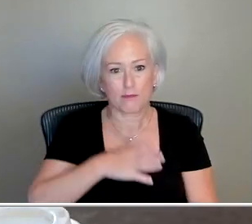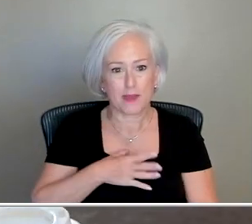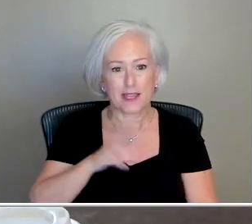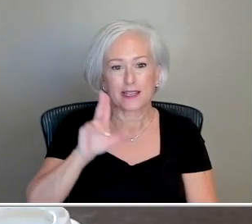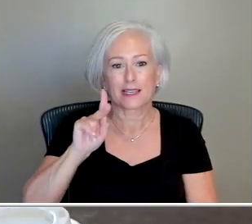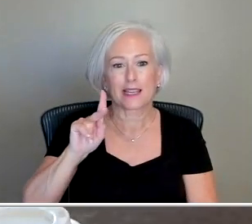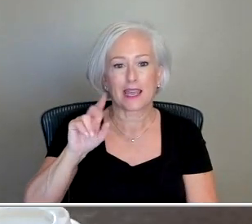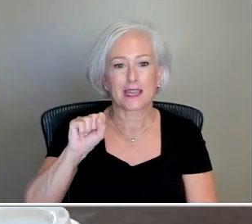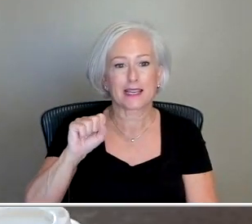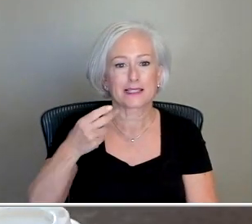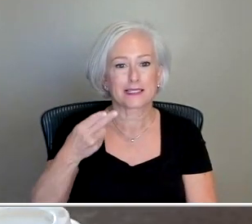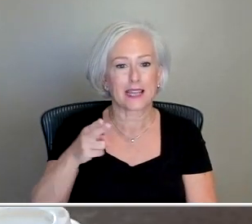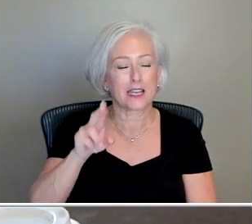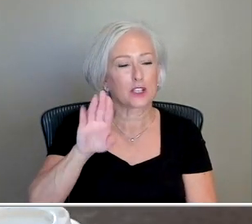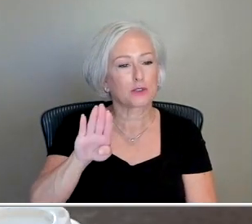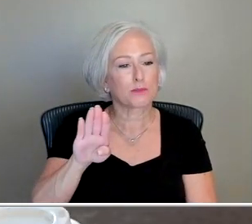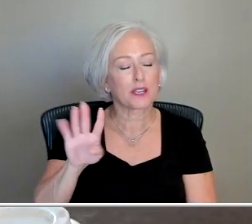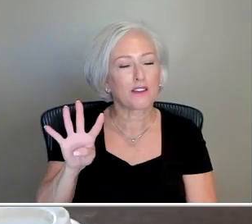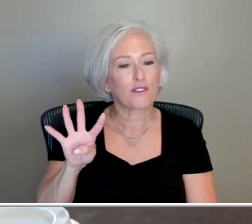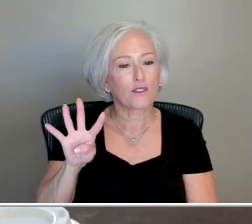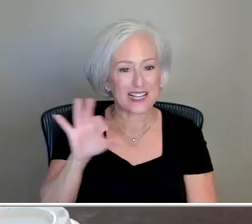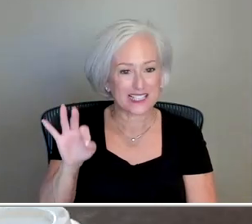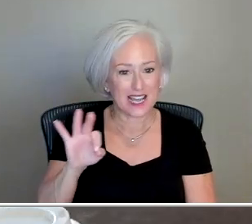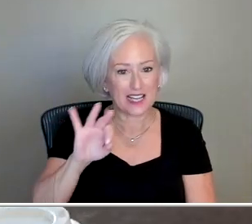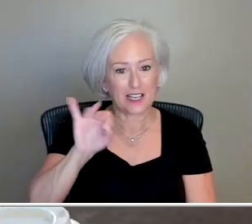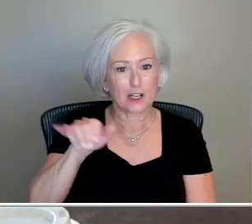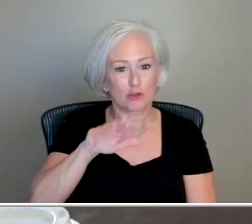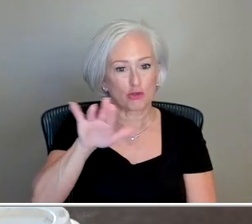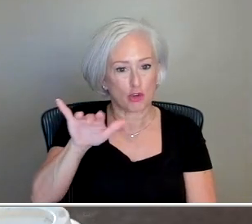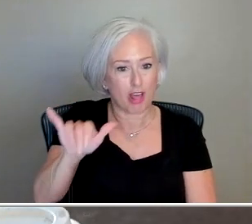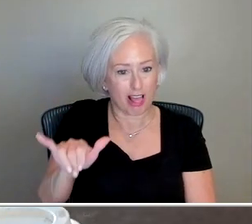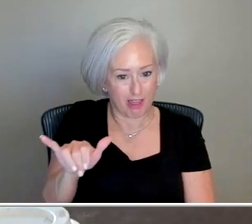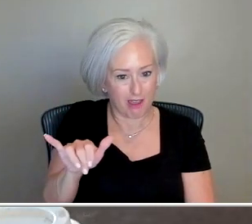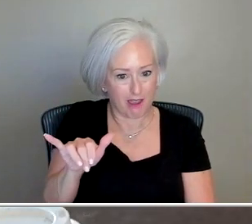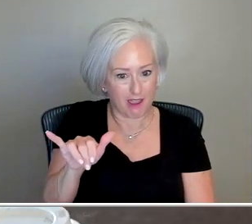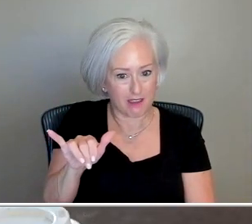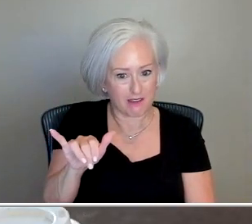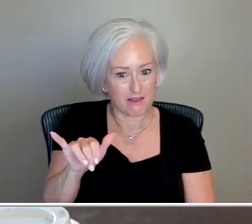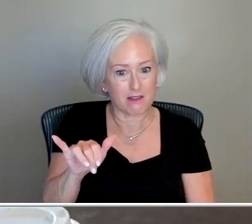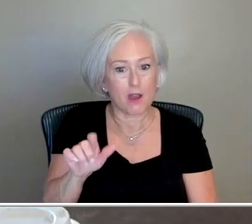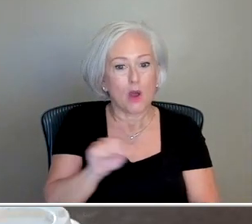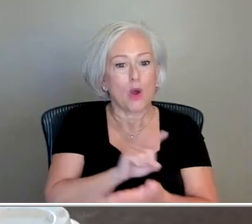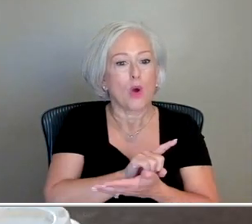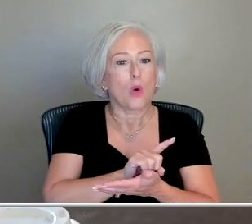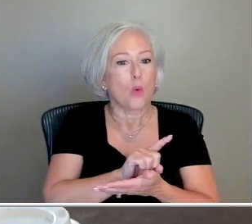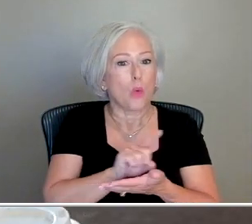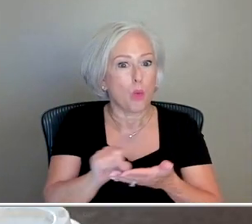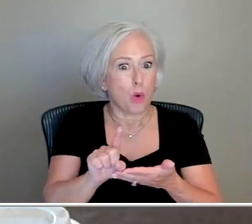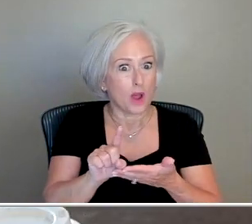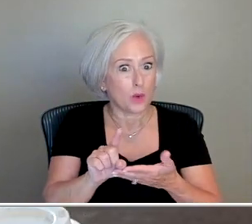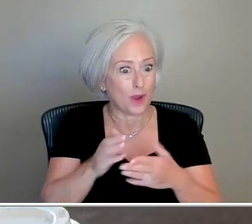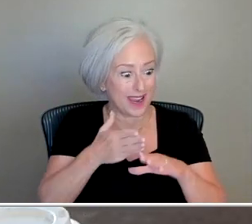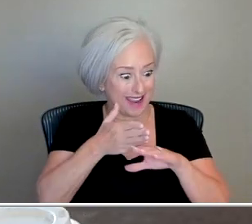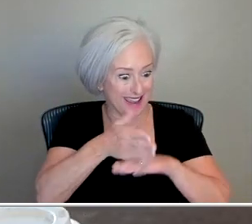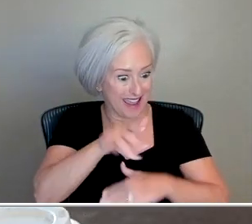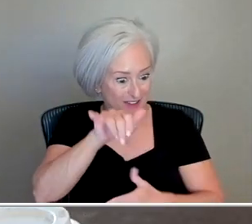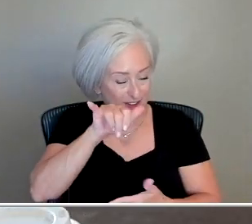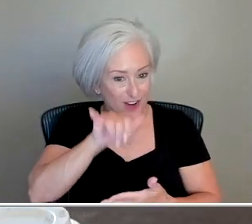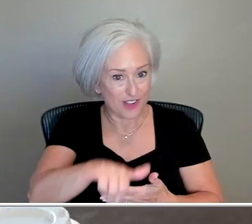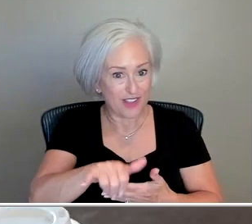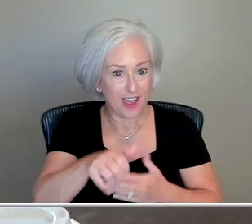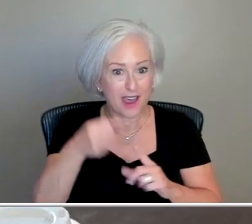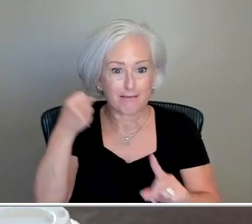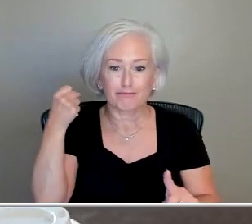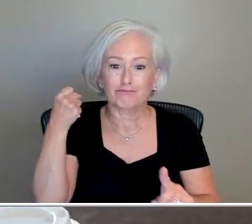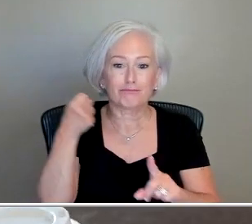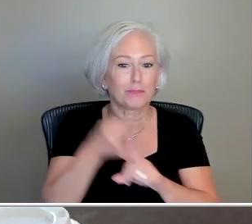was back in 1999, July, when I started, and just a week or two after I started as Chief Meteorologist, I